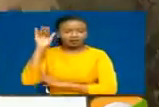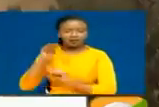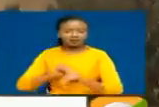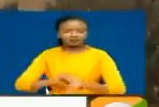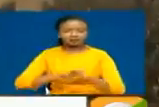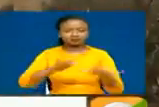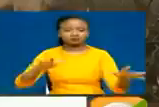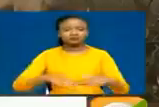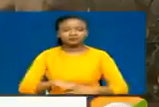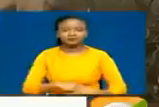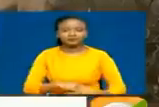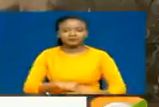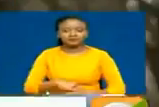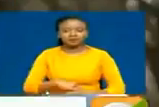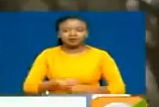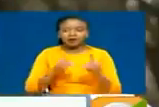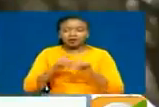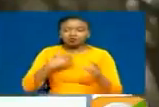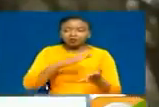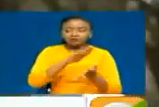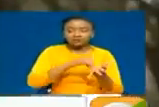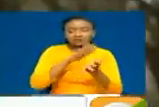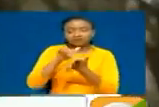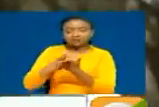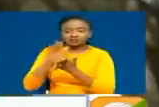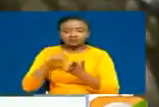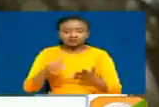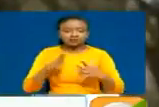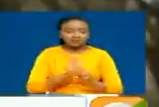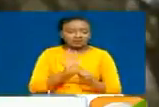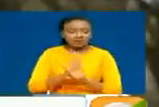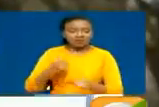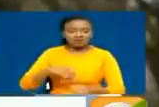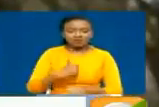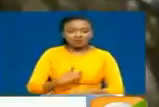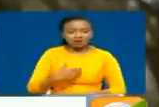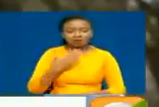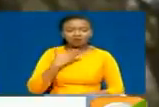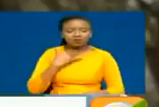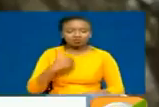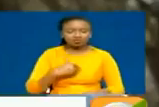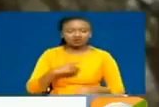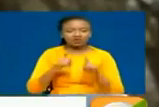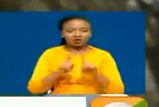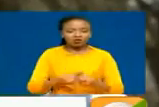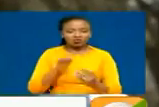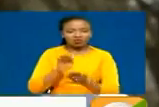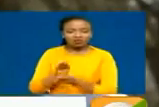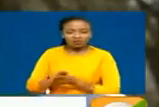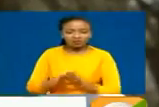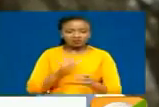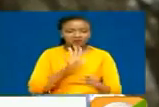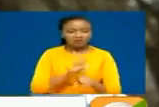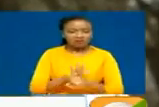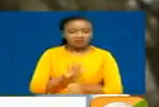north. There are multiplication sites that we want to have as many of the Somali camels that will be